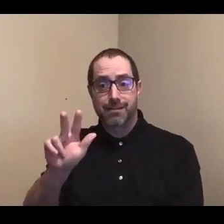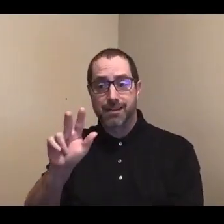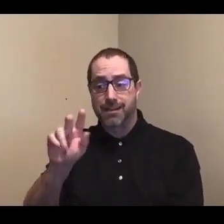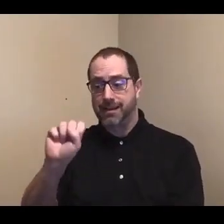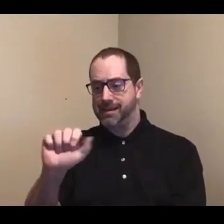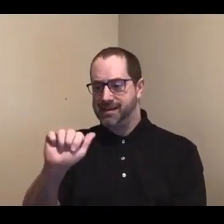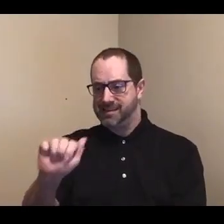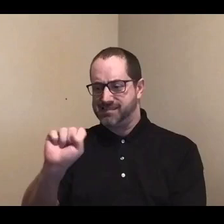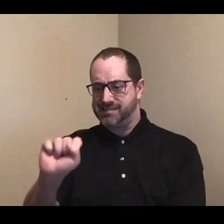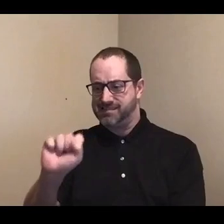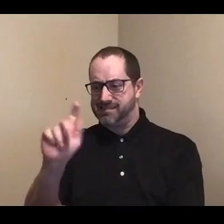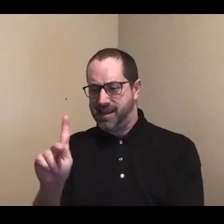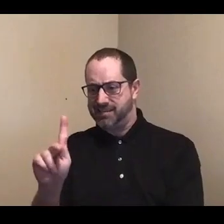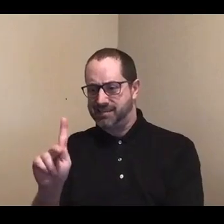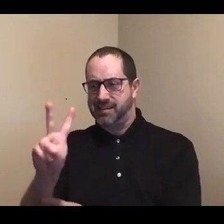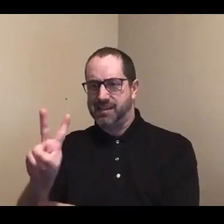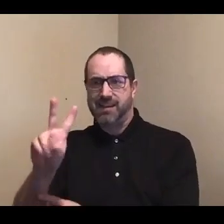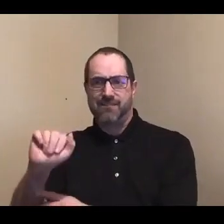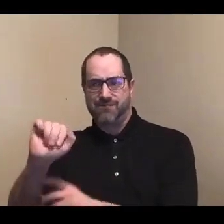1-833-SASK-VAX with an X. That's